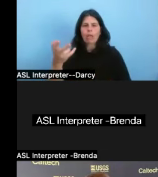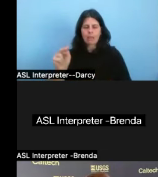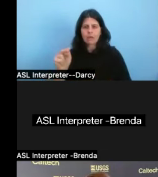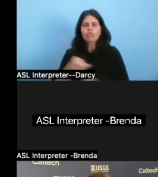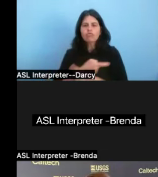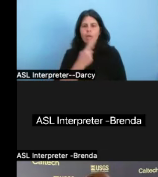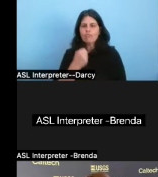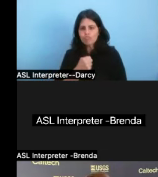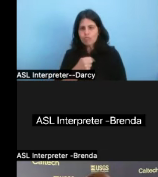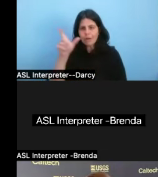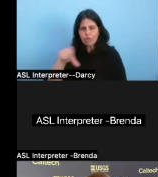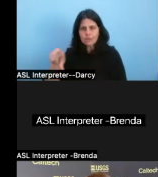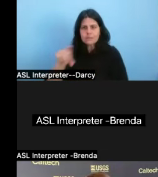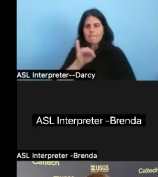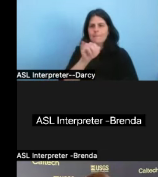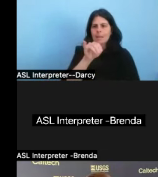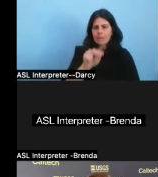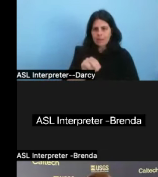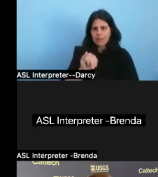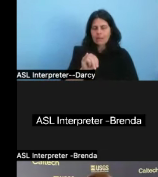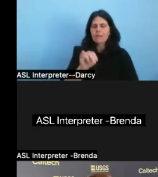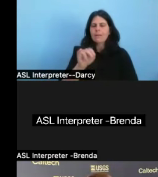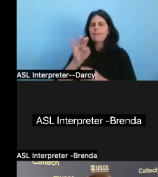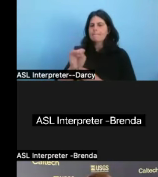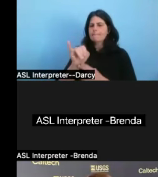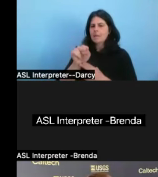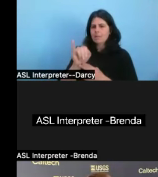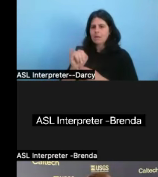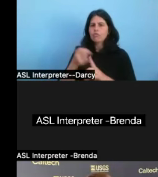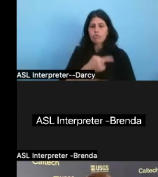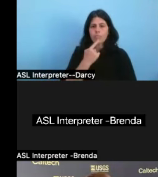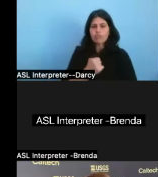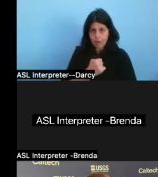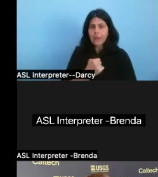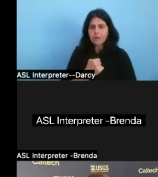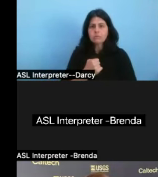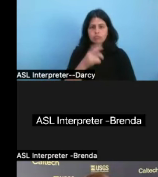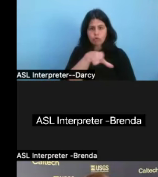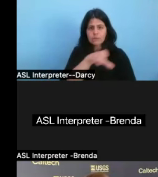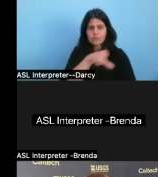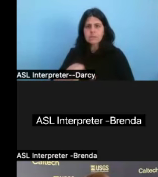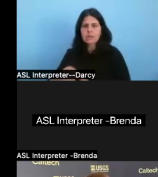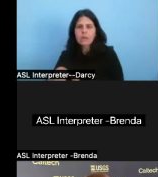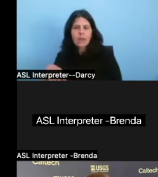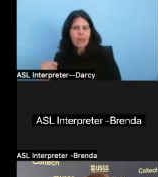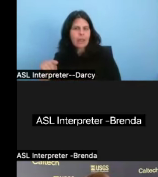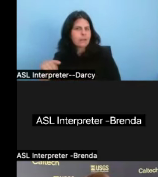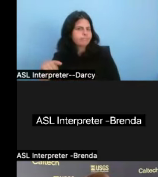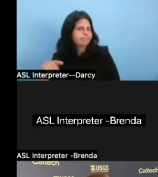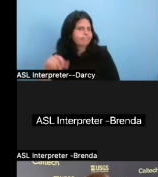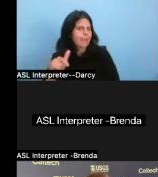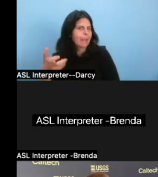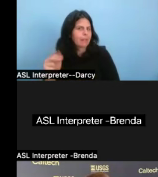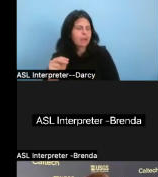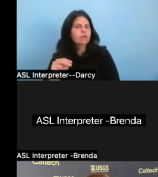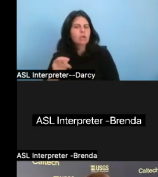Teller from Red Cross, who serves our media bureau. We also have Pei Lin, who is from Orange County Emergency Management,